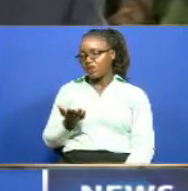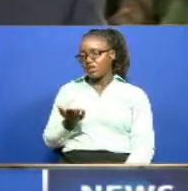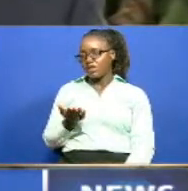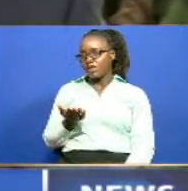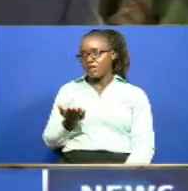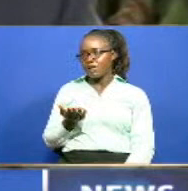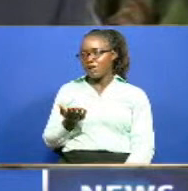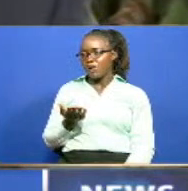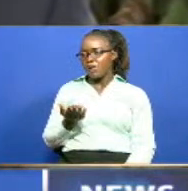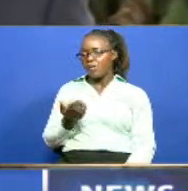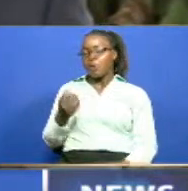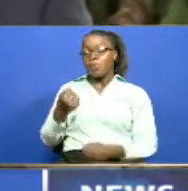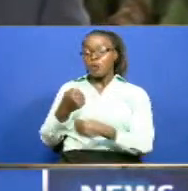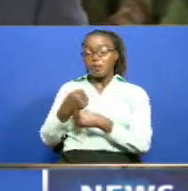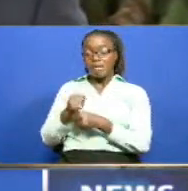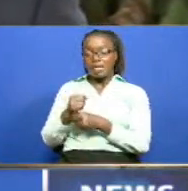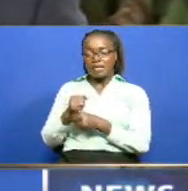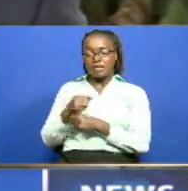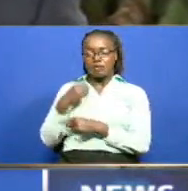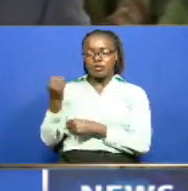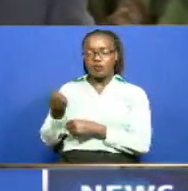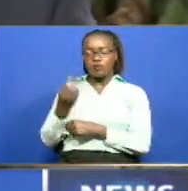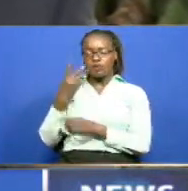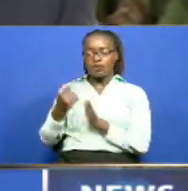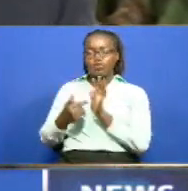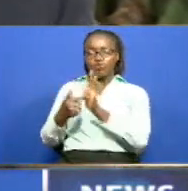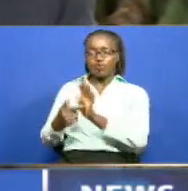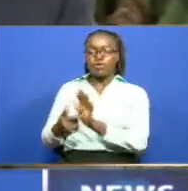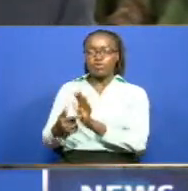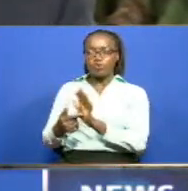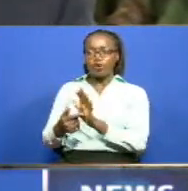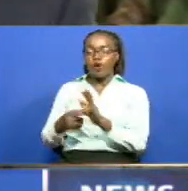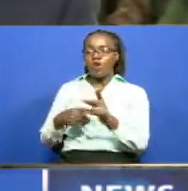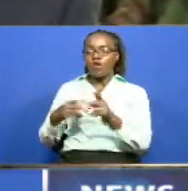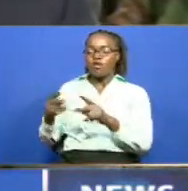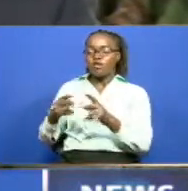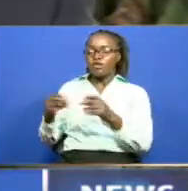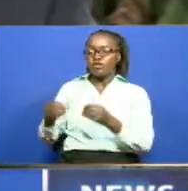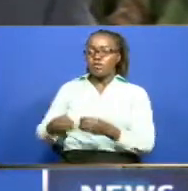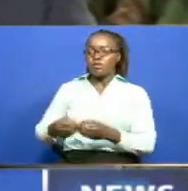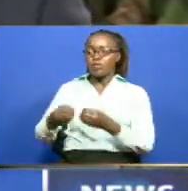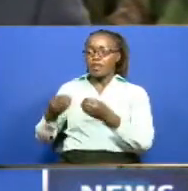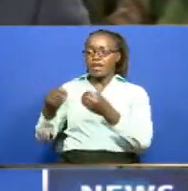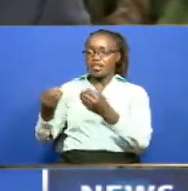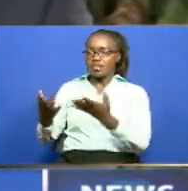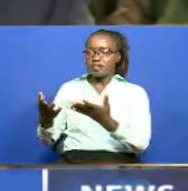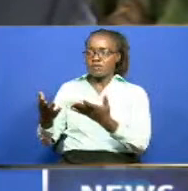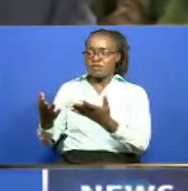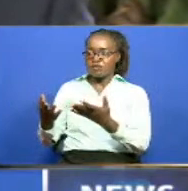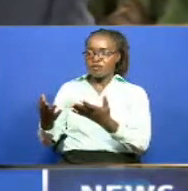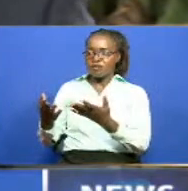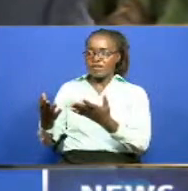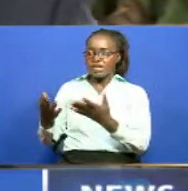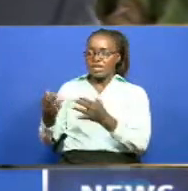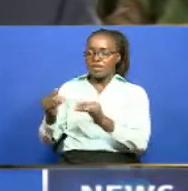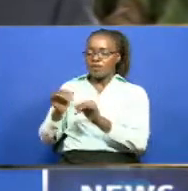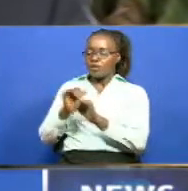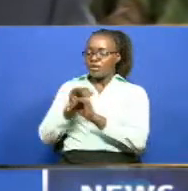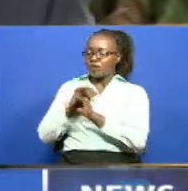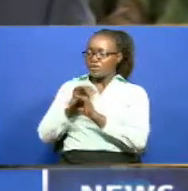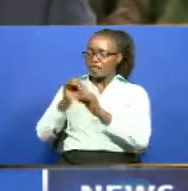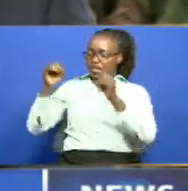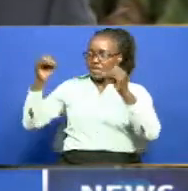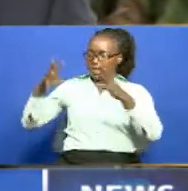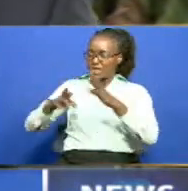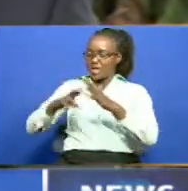that attractive. Right. We have to show that we are very productive. We have to show that we have, clear policy and